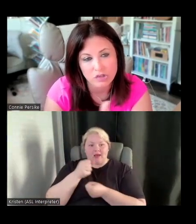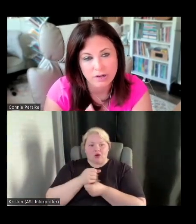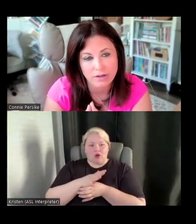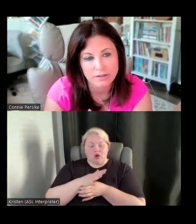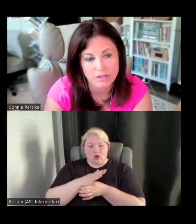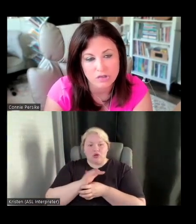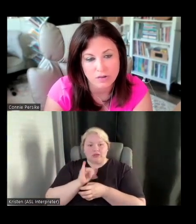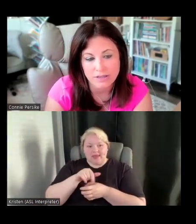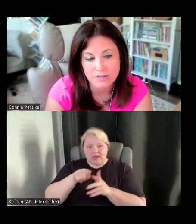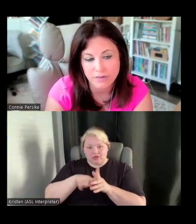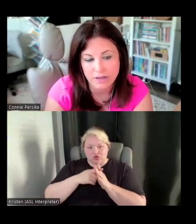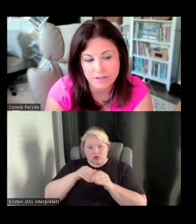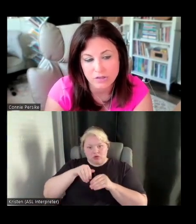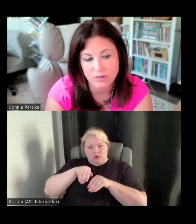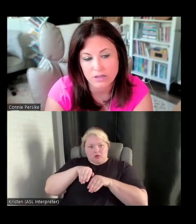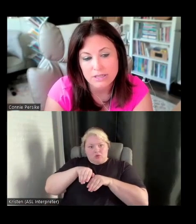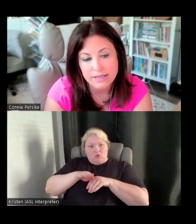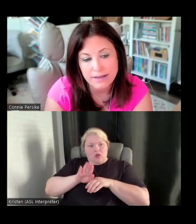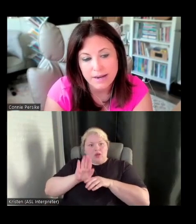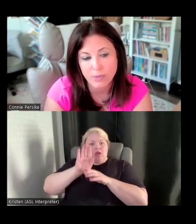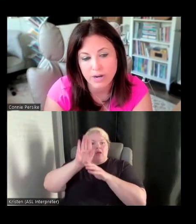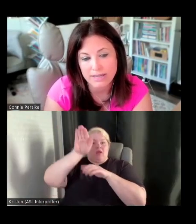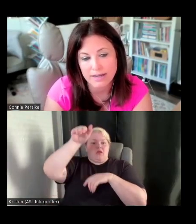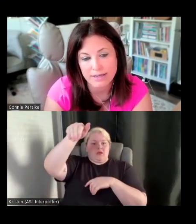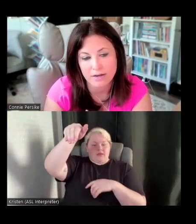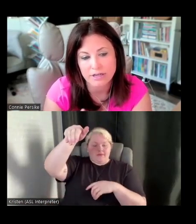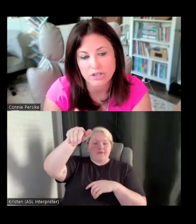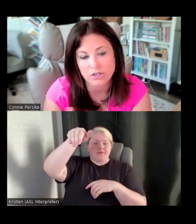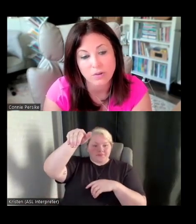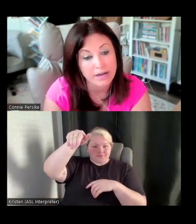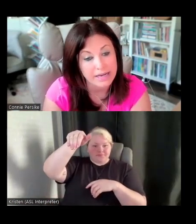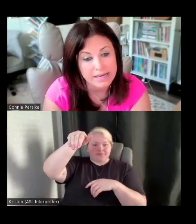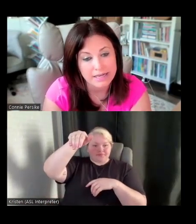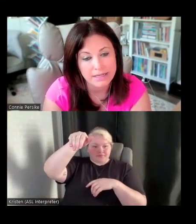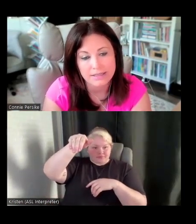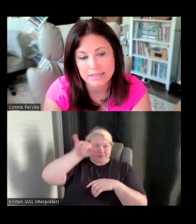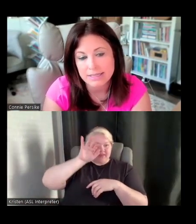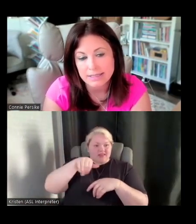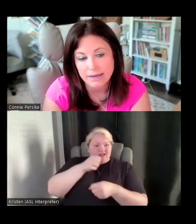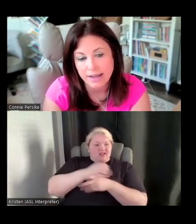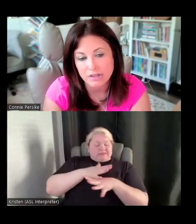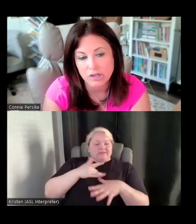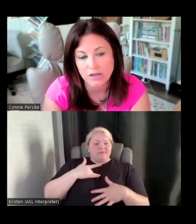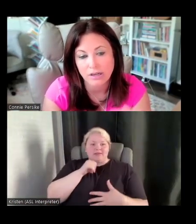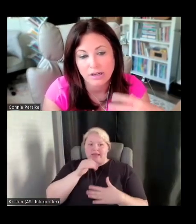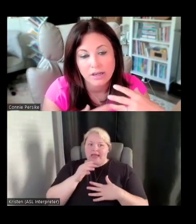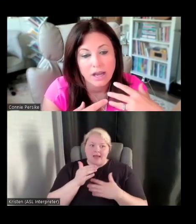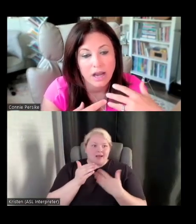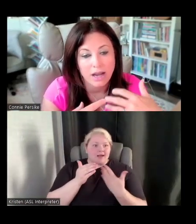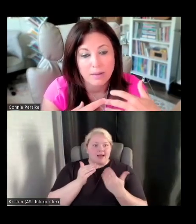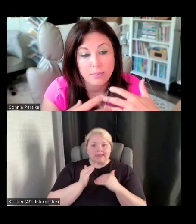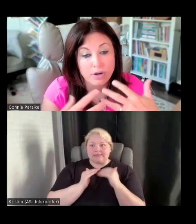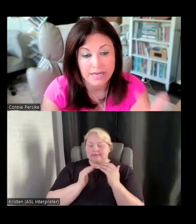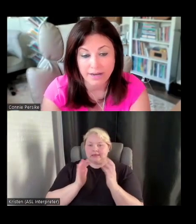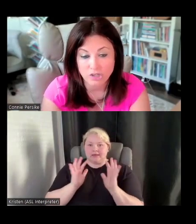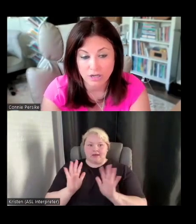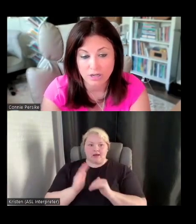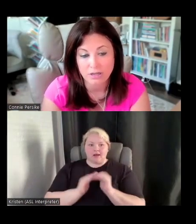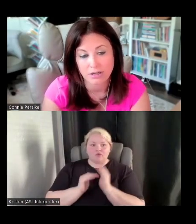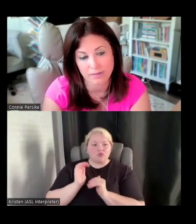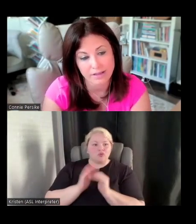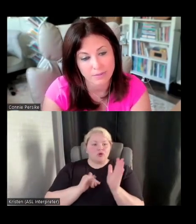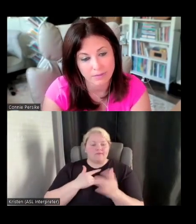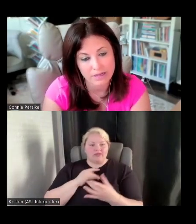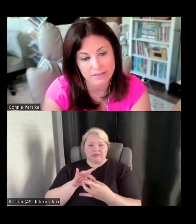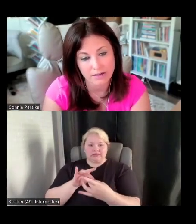of distress for that student. And then I break that down into unease, disconnection,